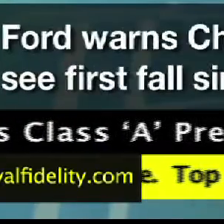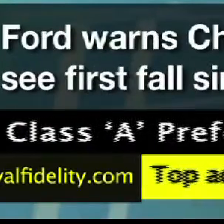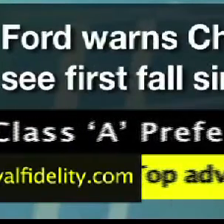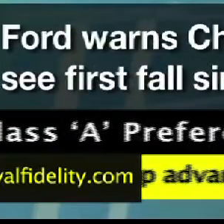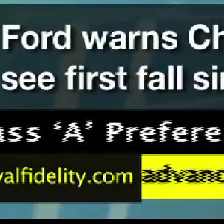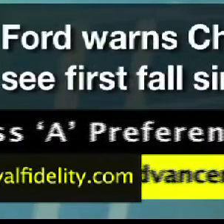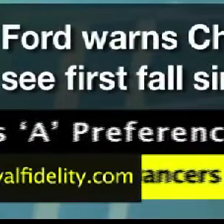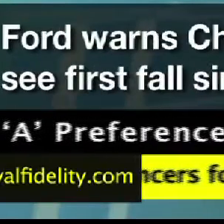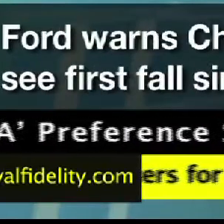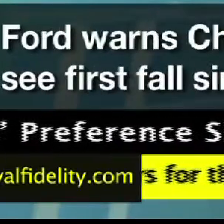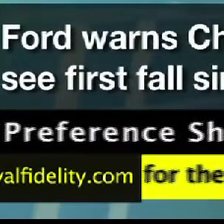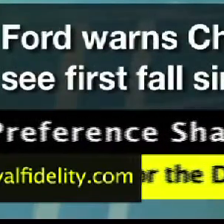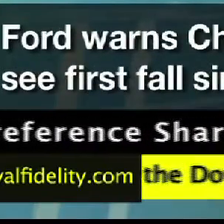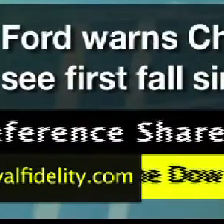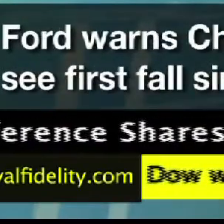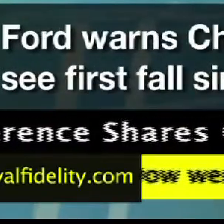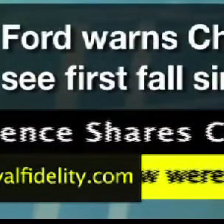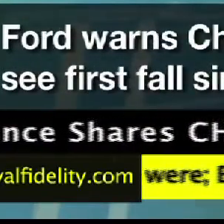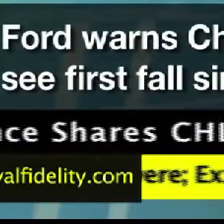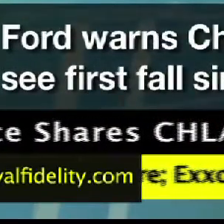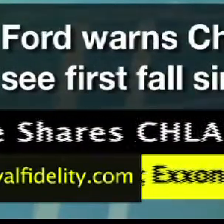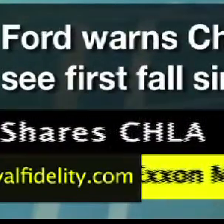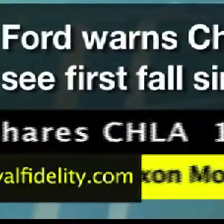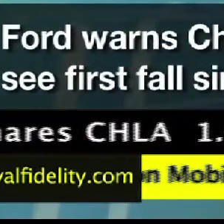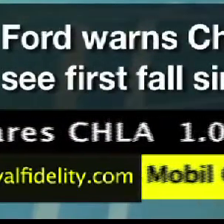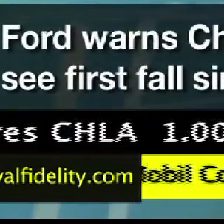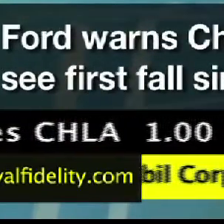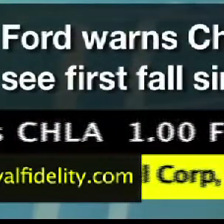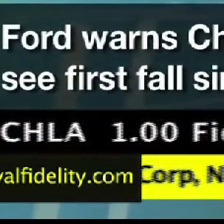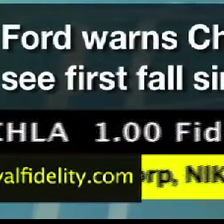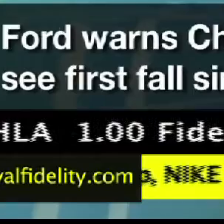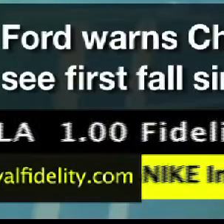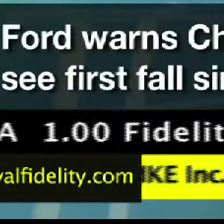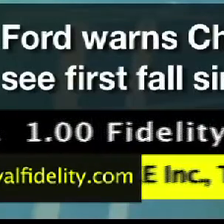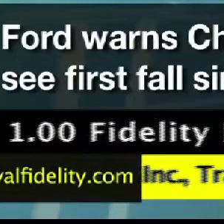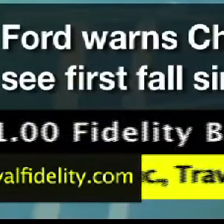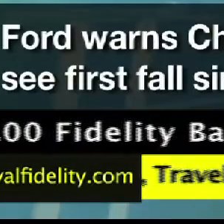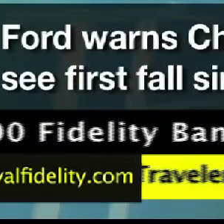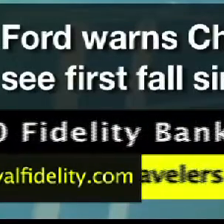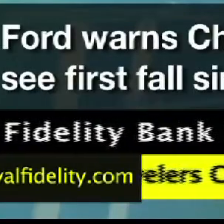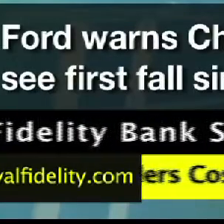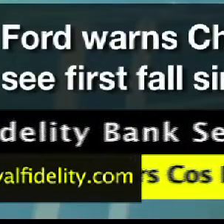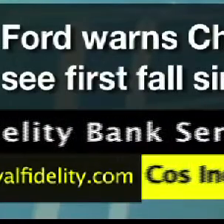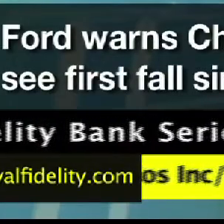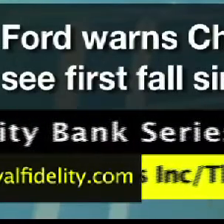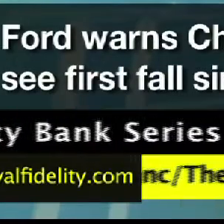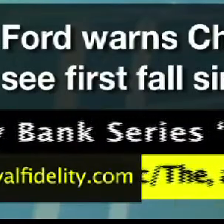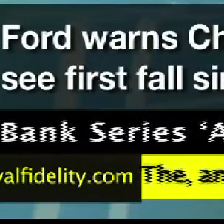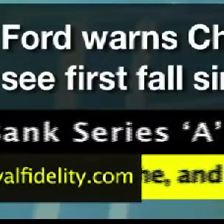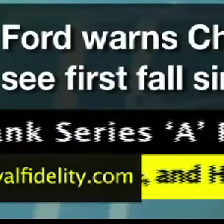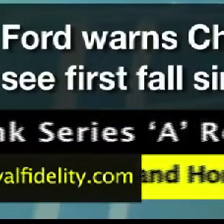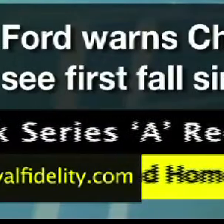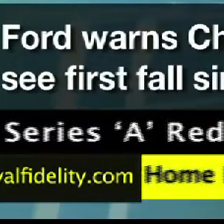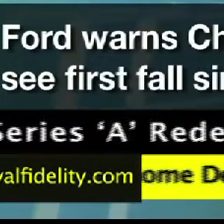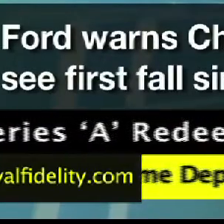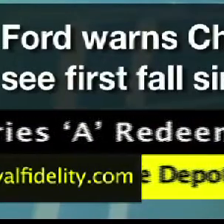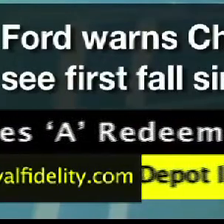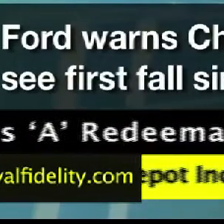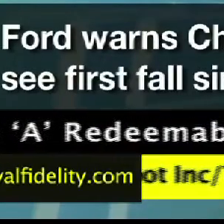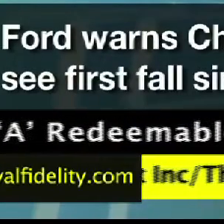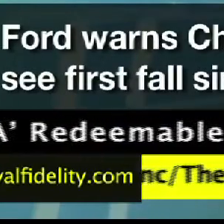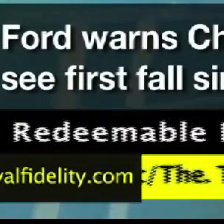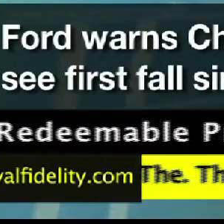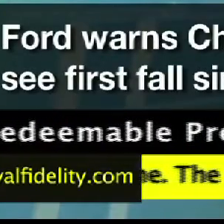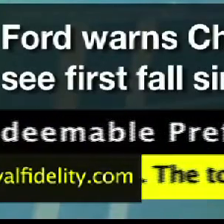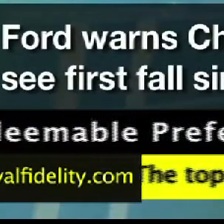in international news, Ford has predicted industry-wide sales will be flat or fall in China this year, the world's